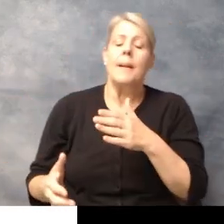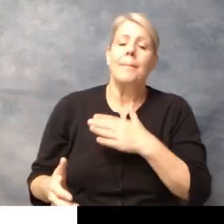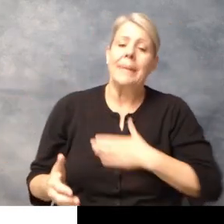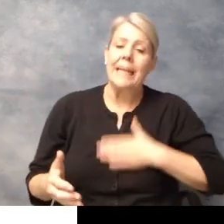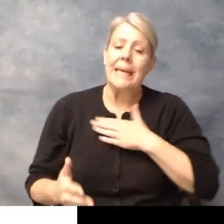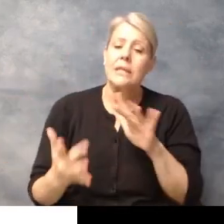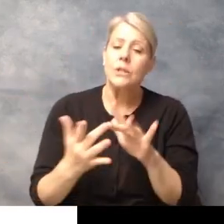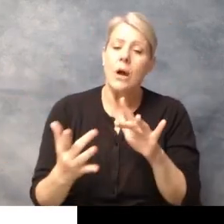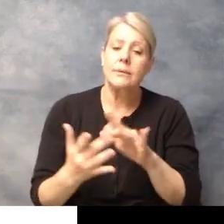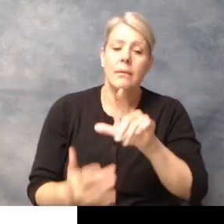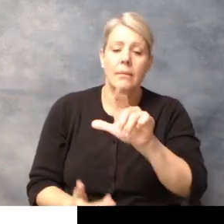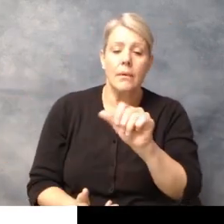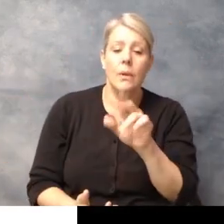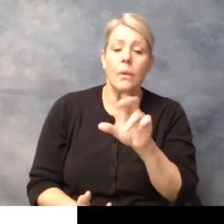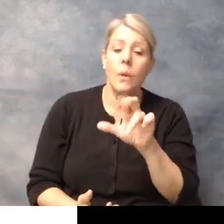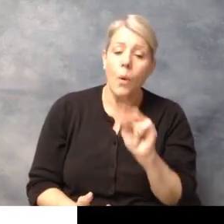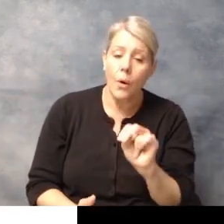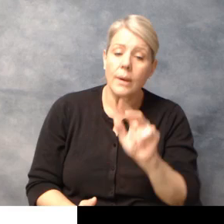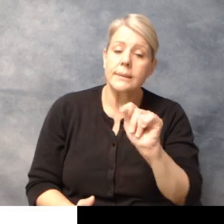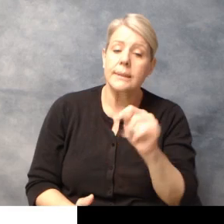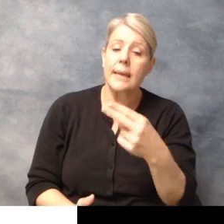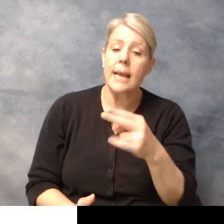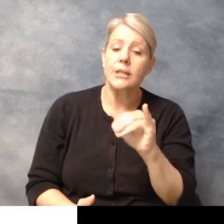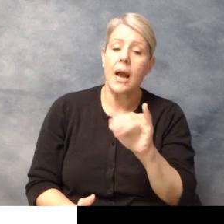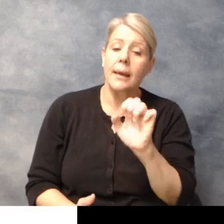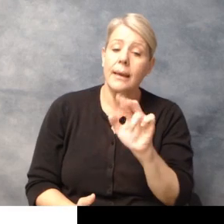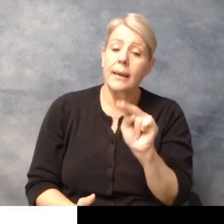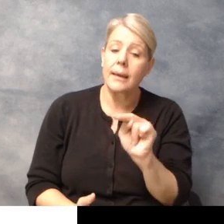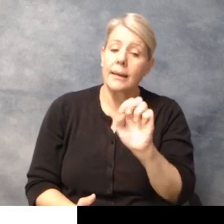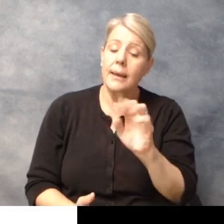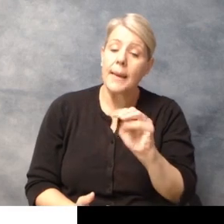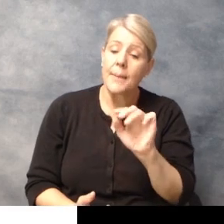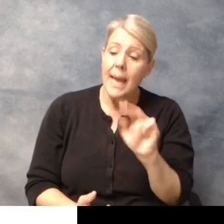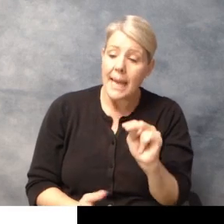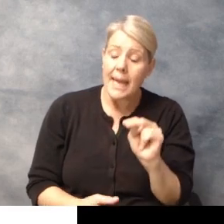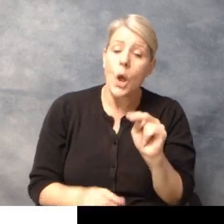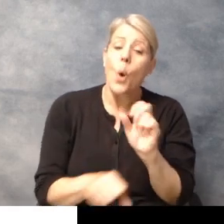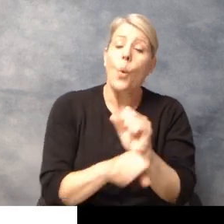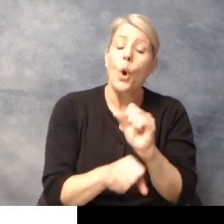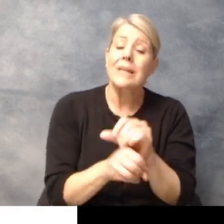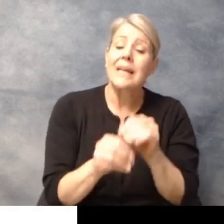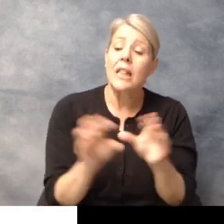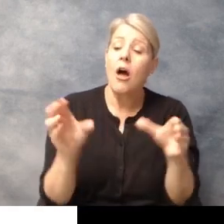contact Lauren Thieneman in the Office of Special Education and Early